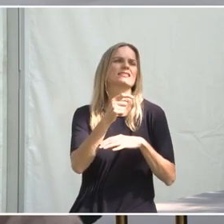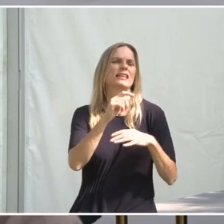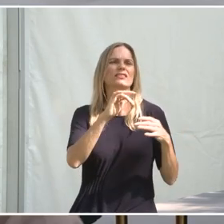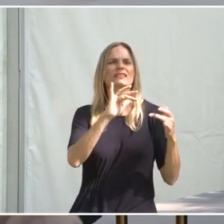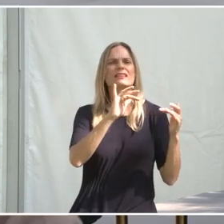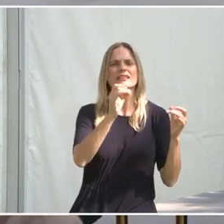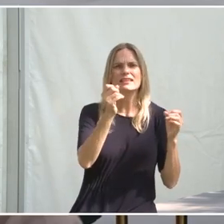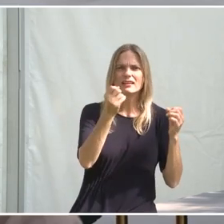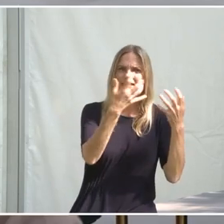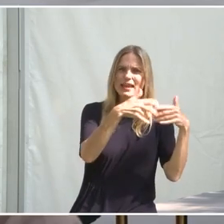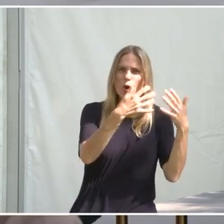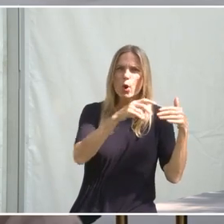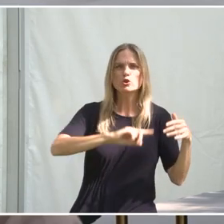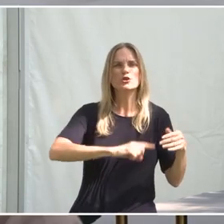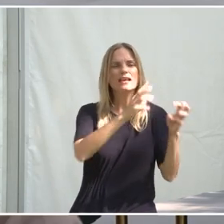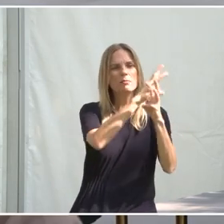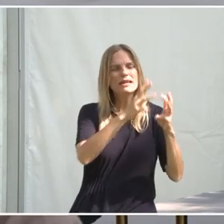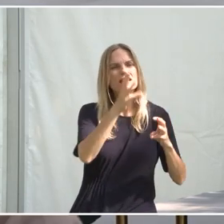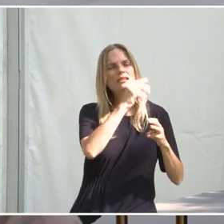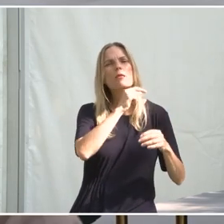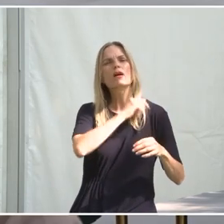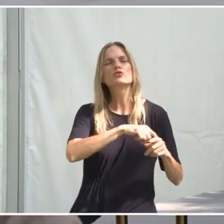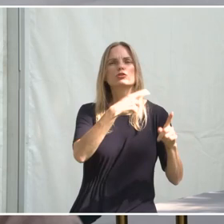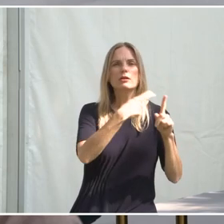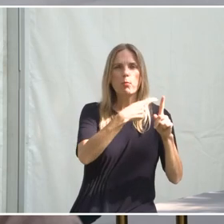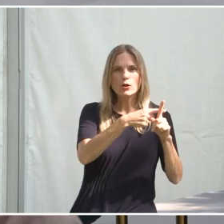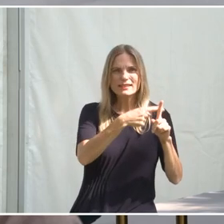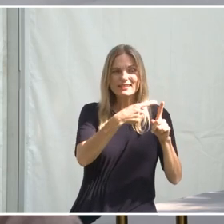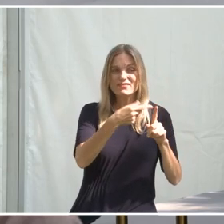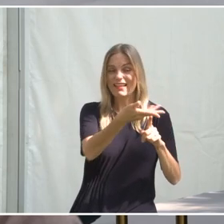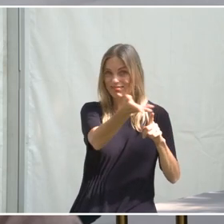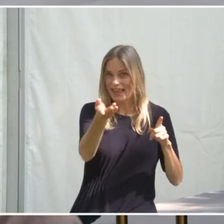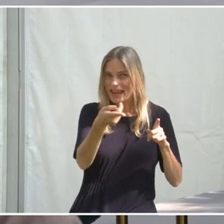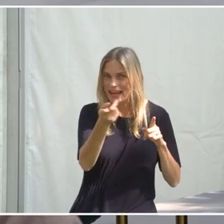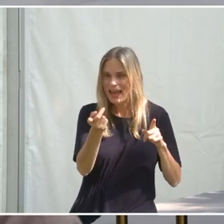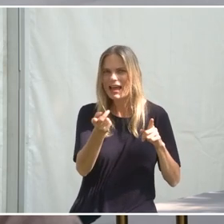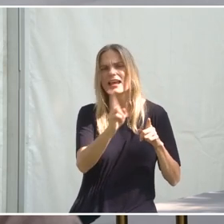used positively to build communities for those with gender